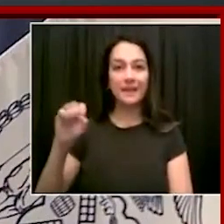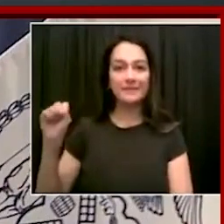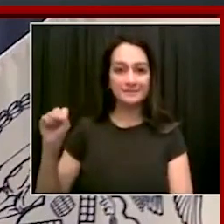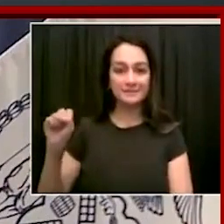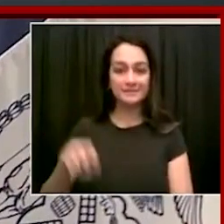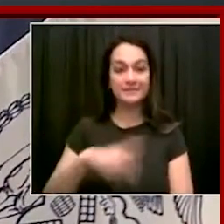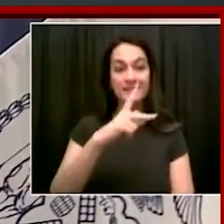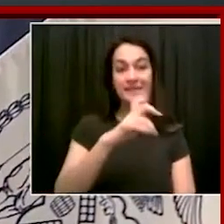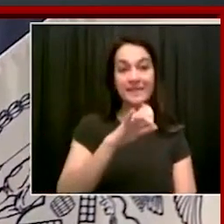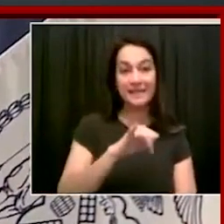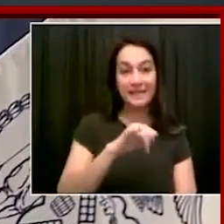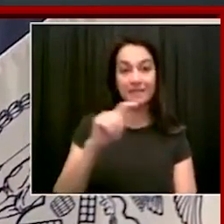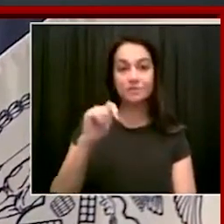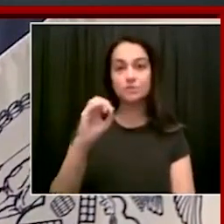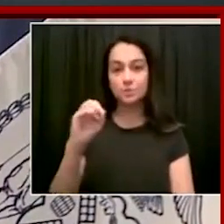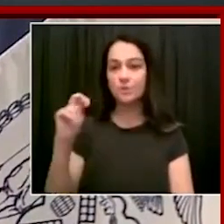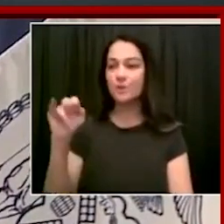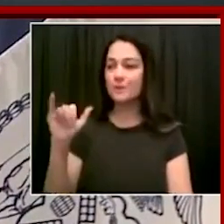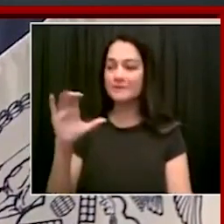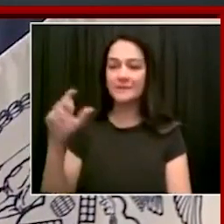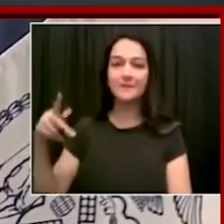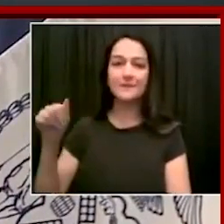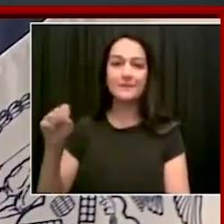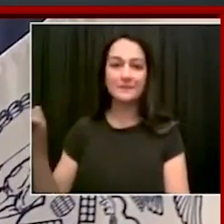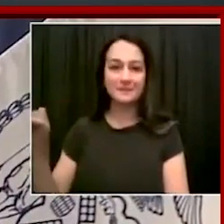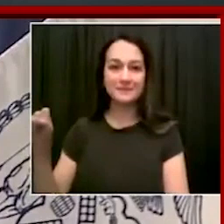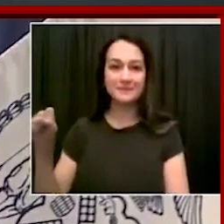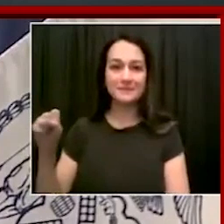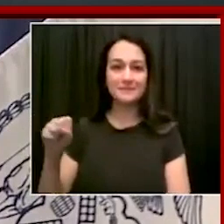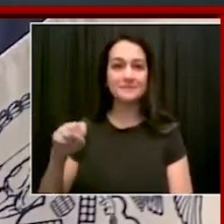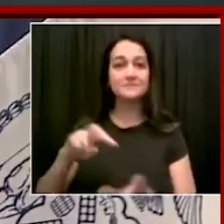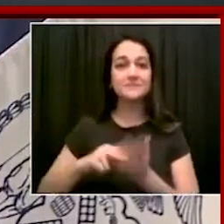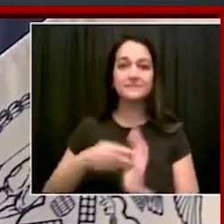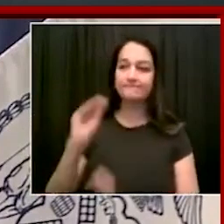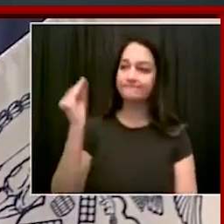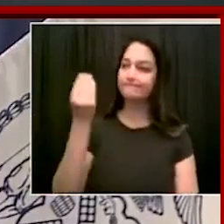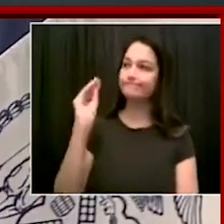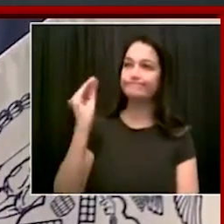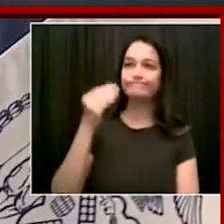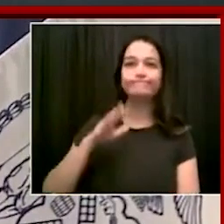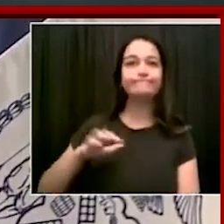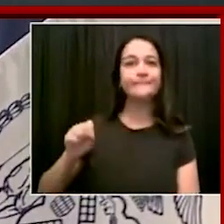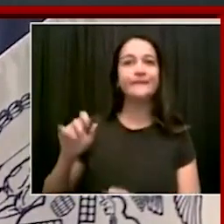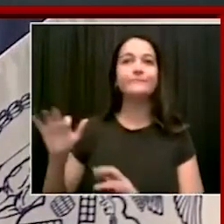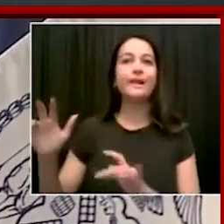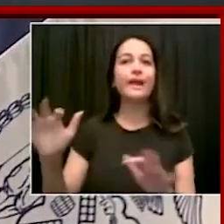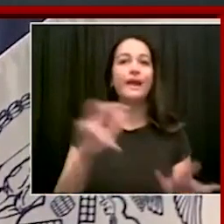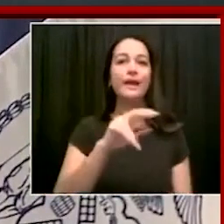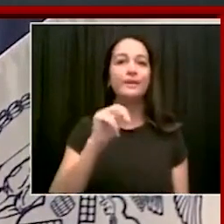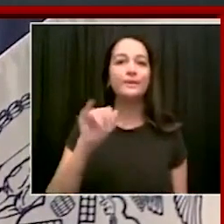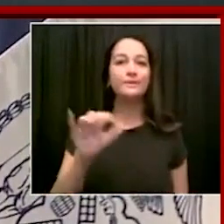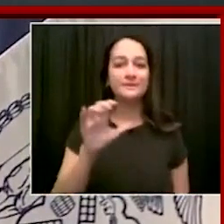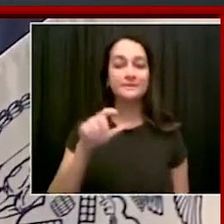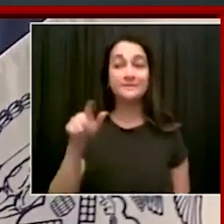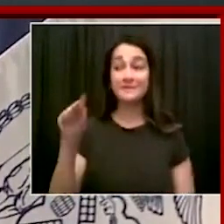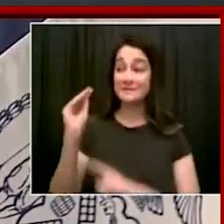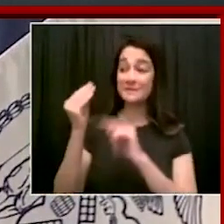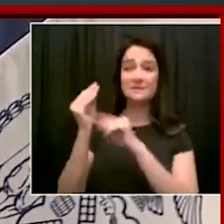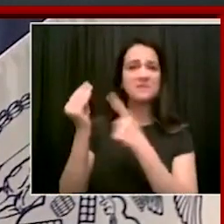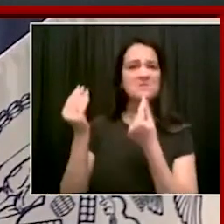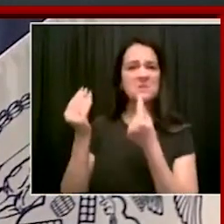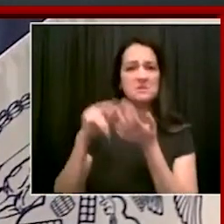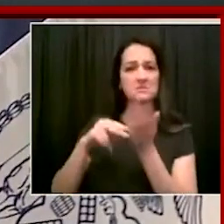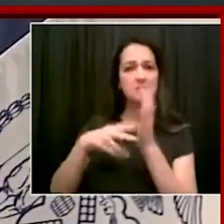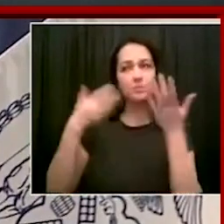anti-Trump campaign, which should have gotten him somewhere in the Democratic Party at that point, and yet he went absolutely nowhere,